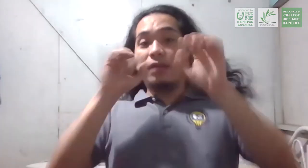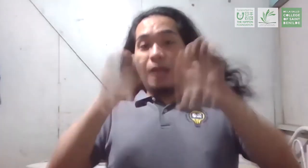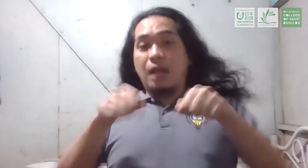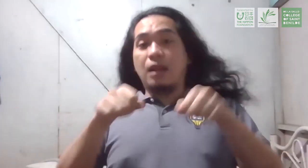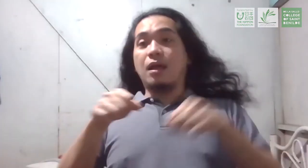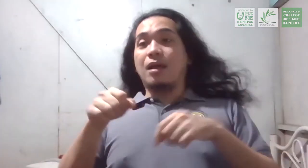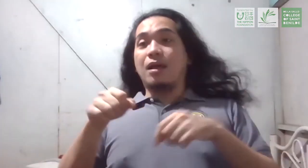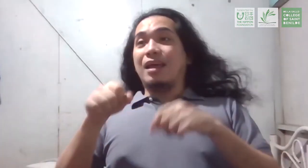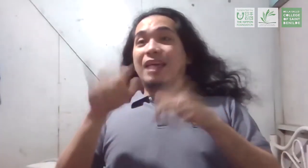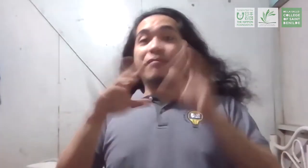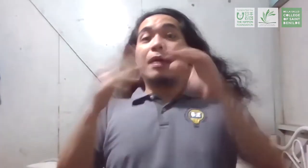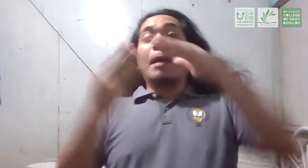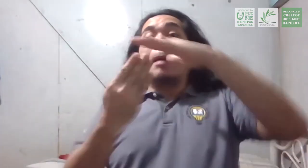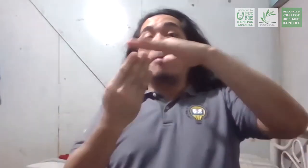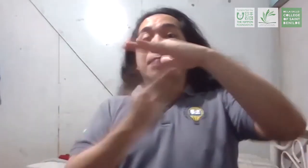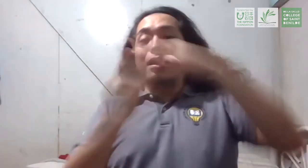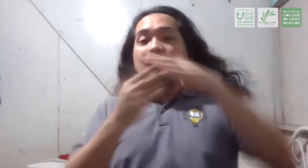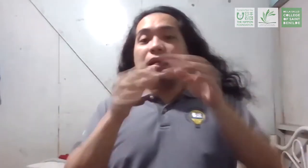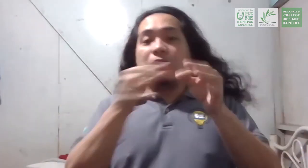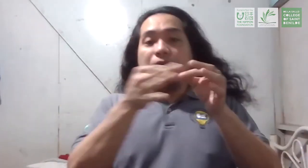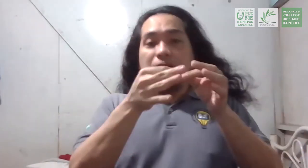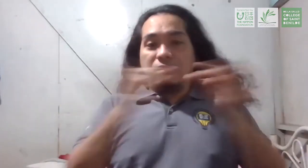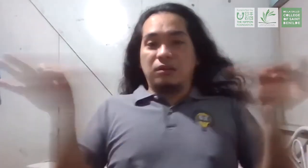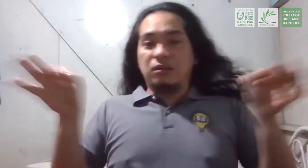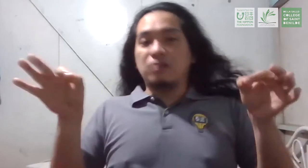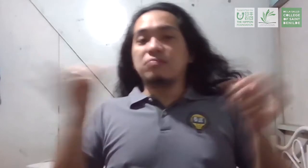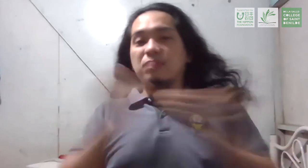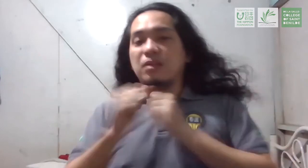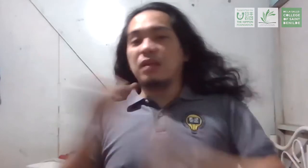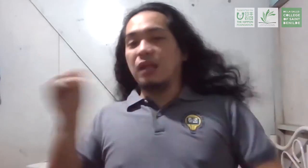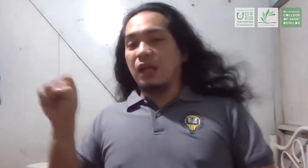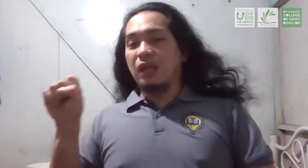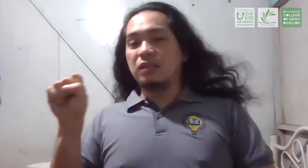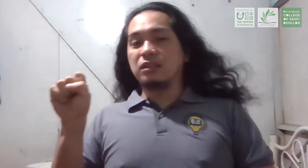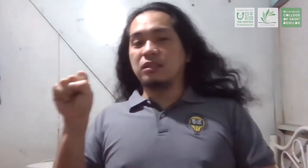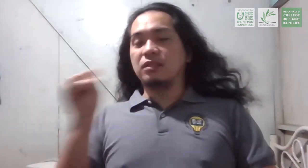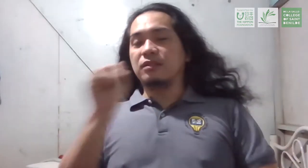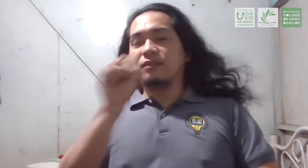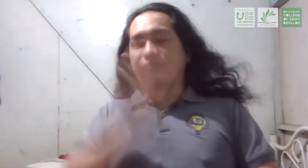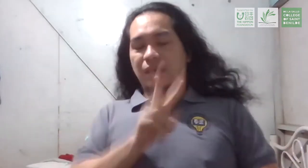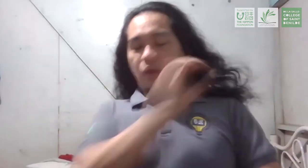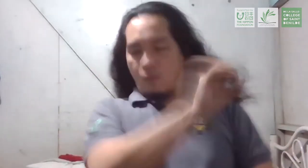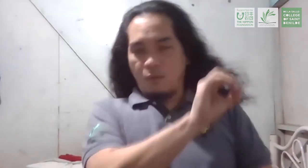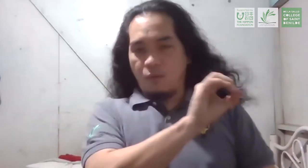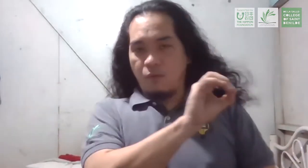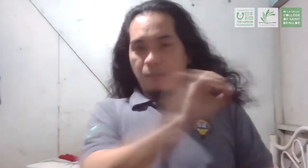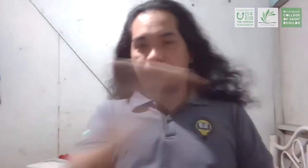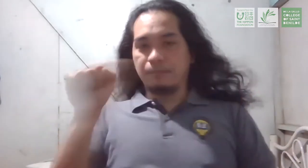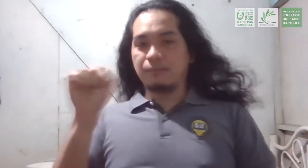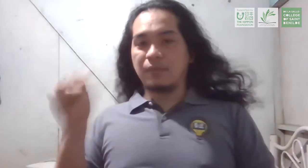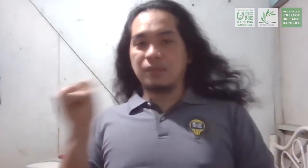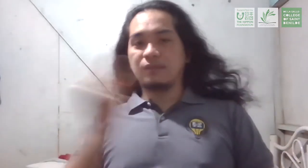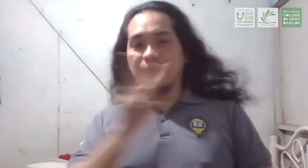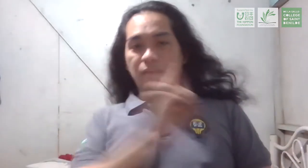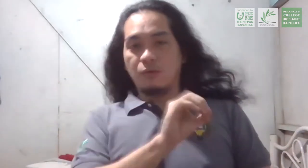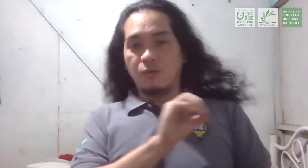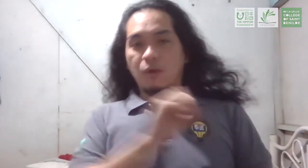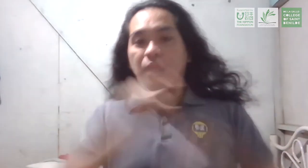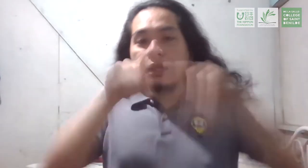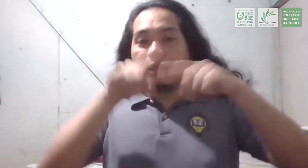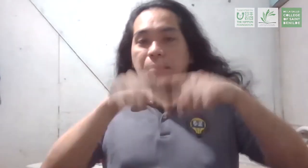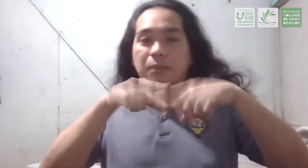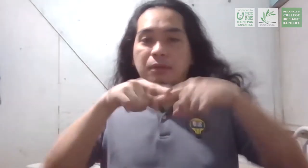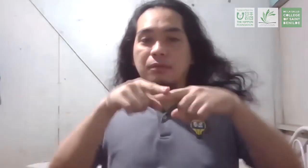If the object is love, I guess you can put in a basic sentence, you can say